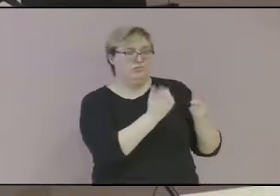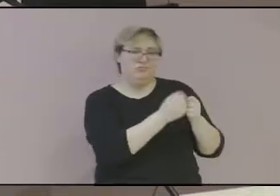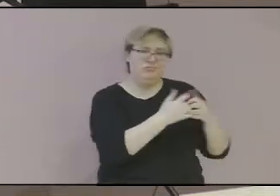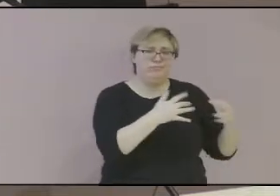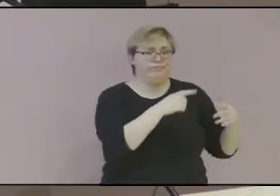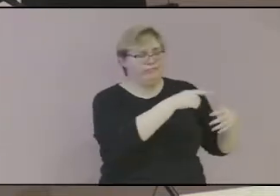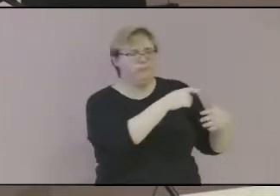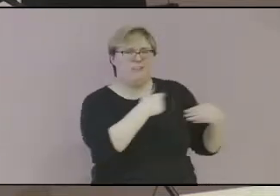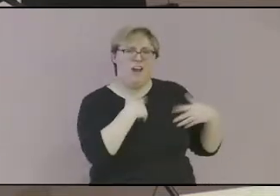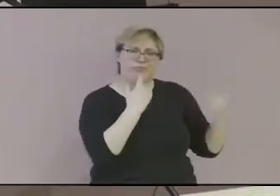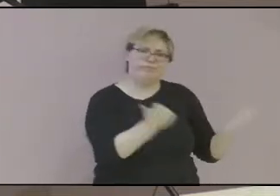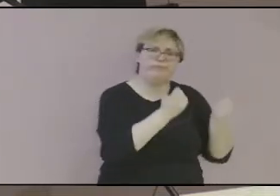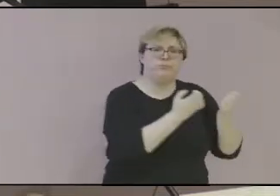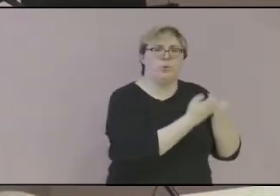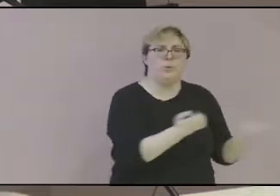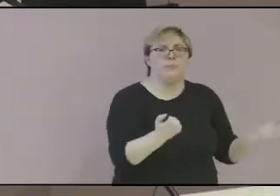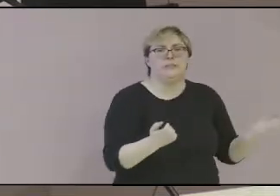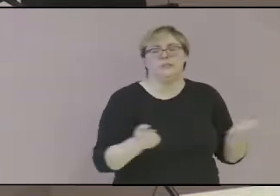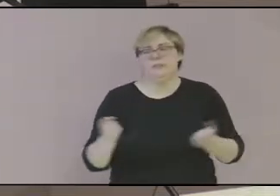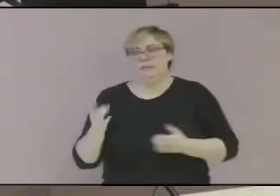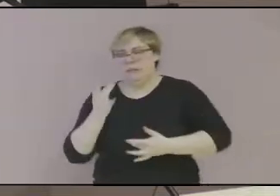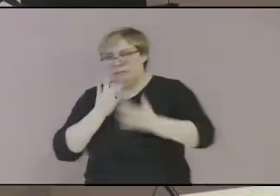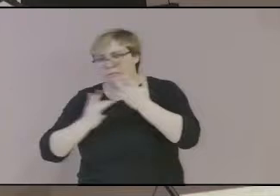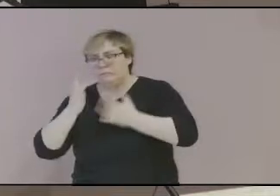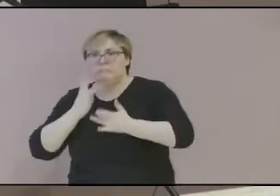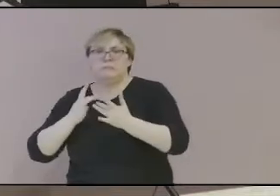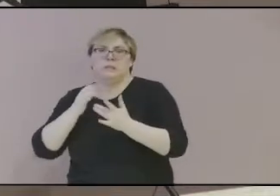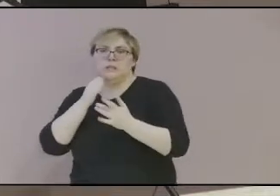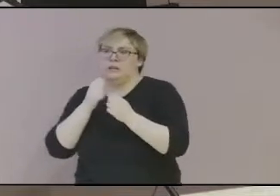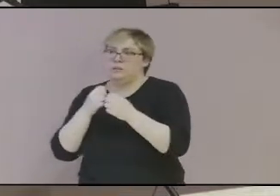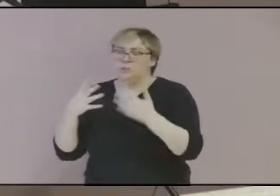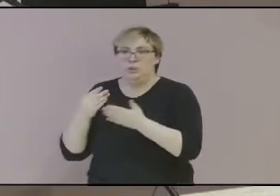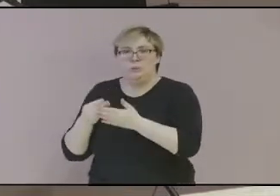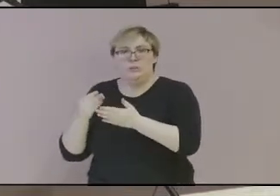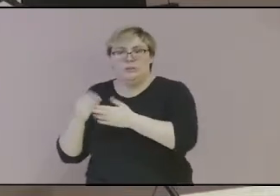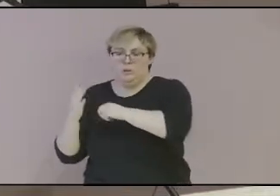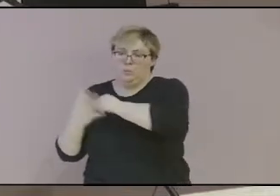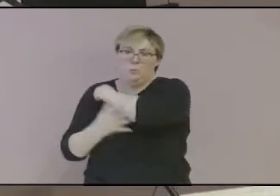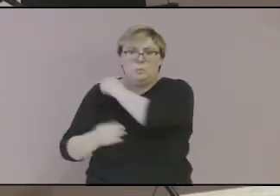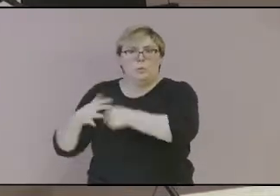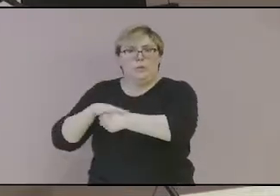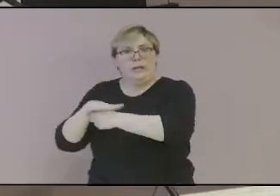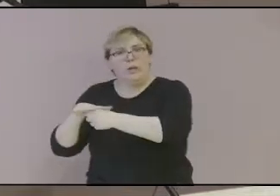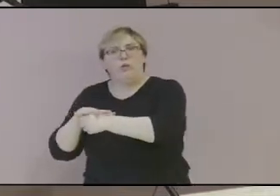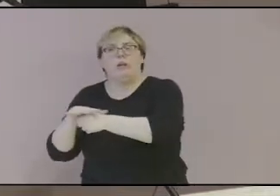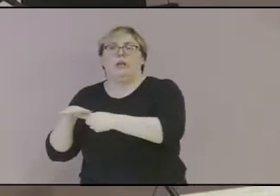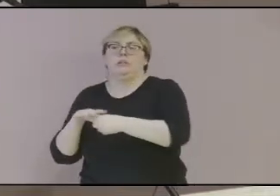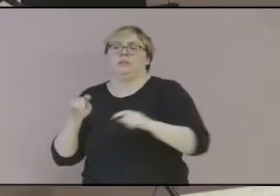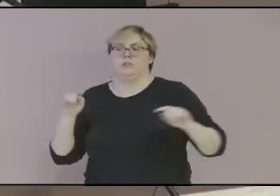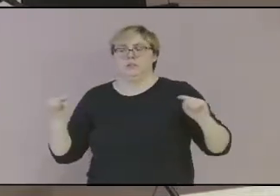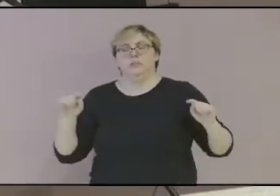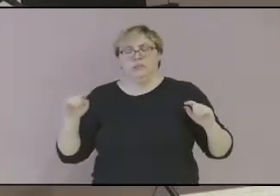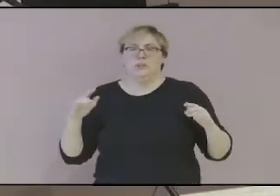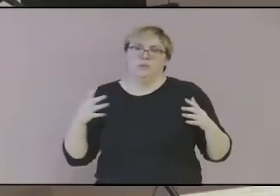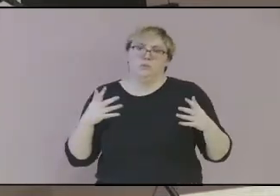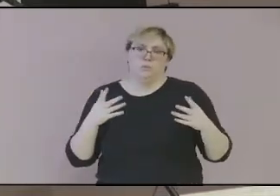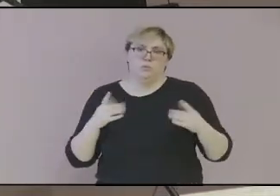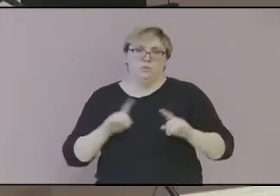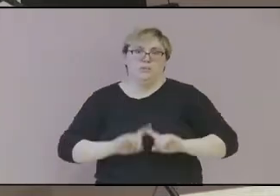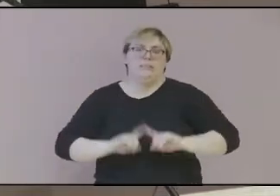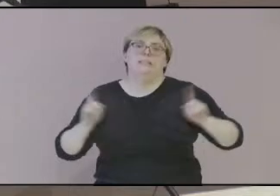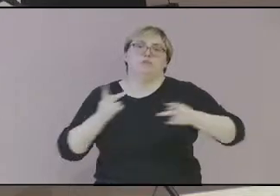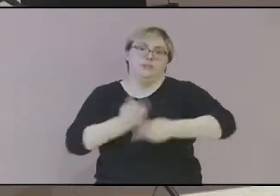themselves. This inequality pertained to disability in very unexpected ways.